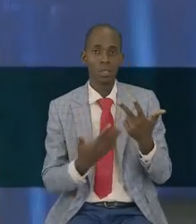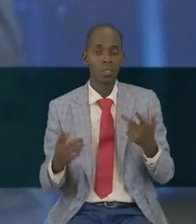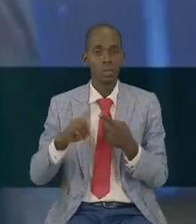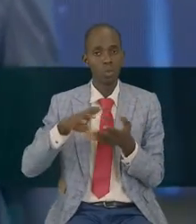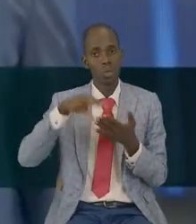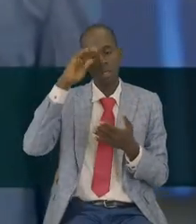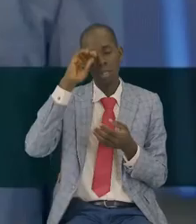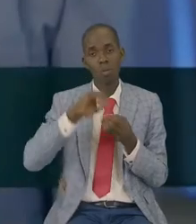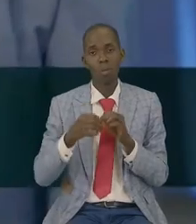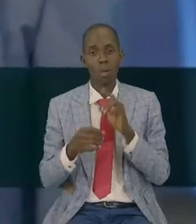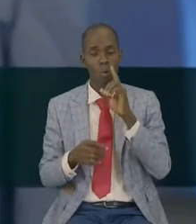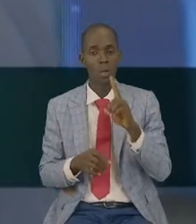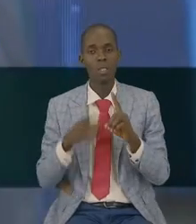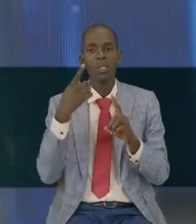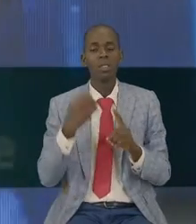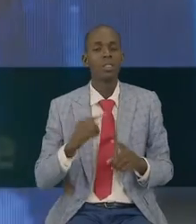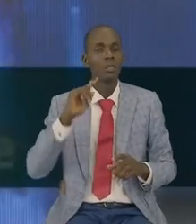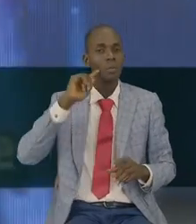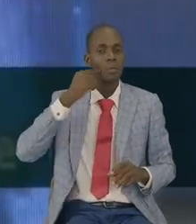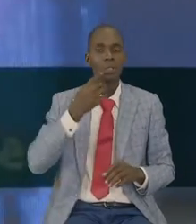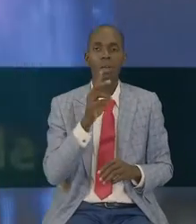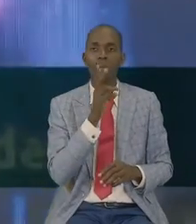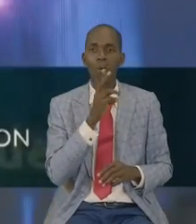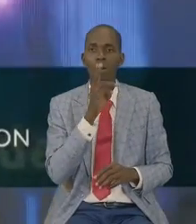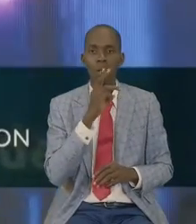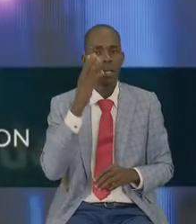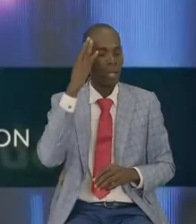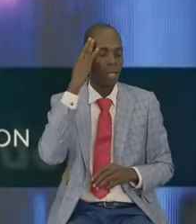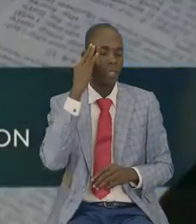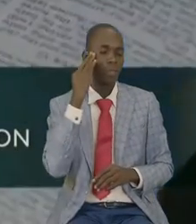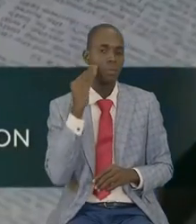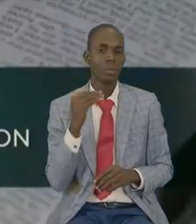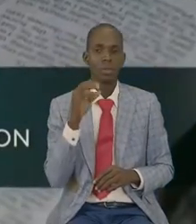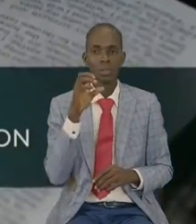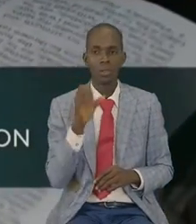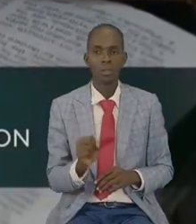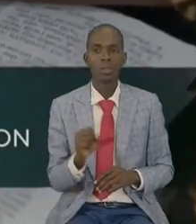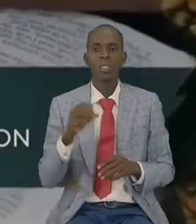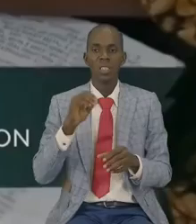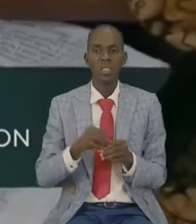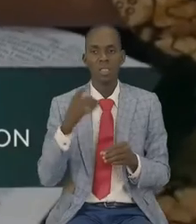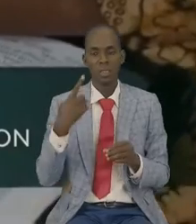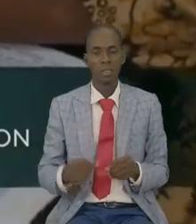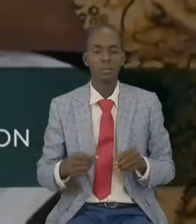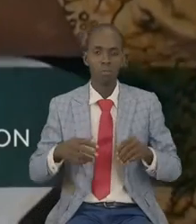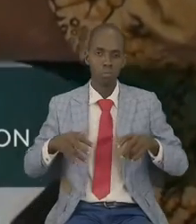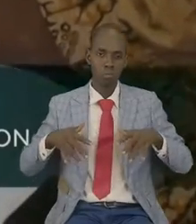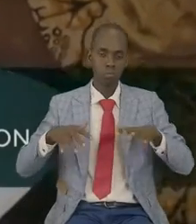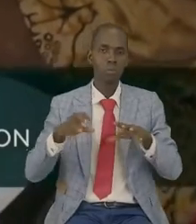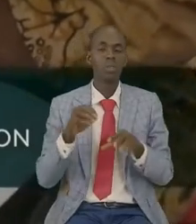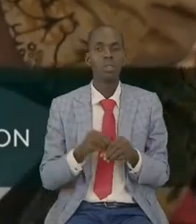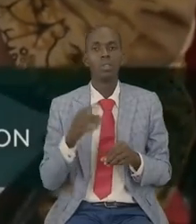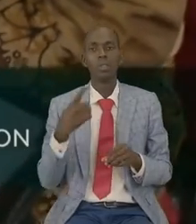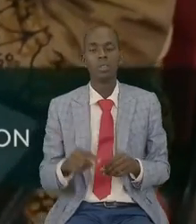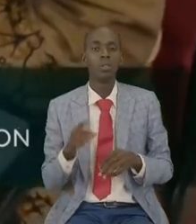one, the bitter water experiences in the congregation. In our congregations, in the congregation